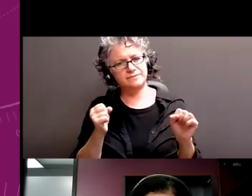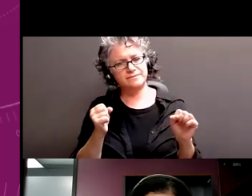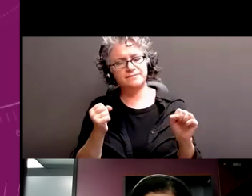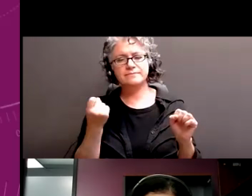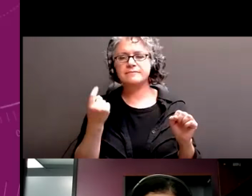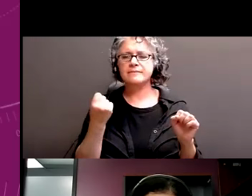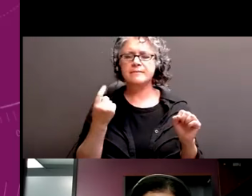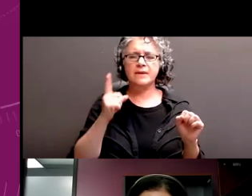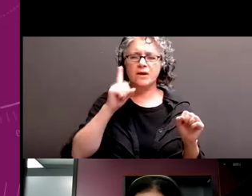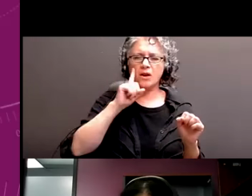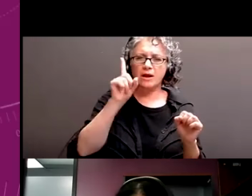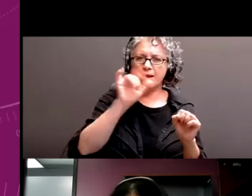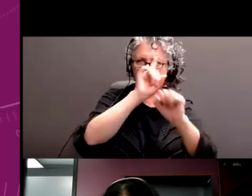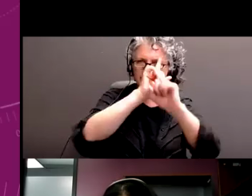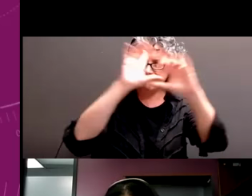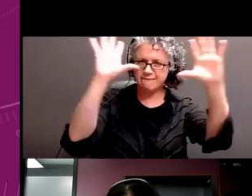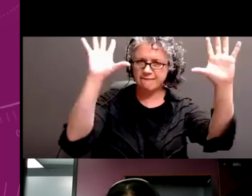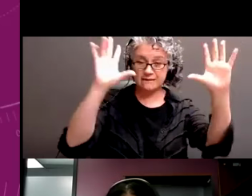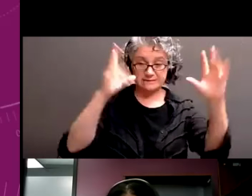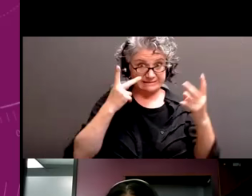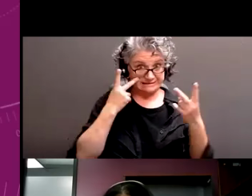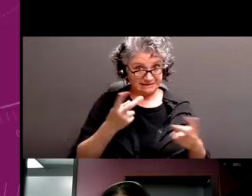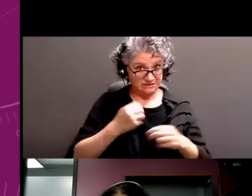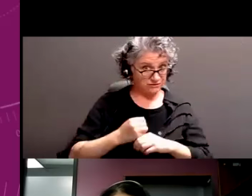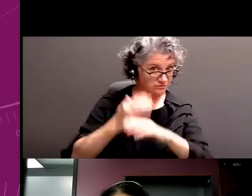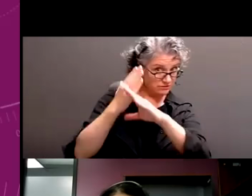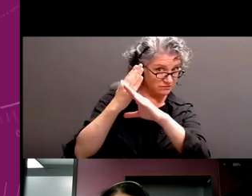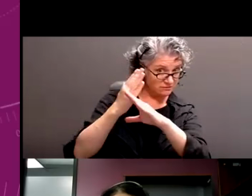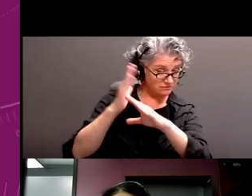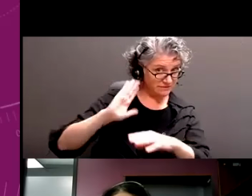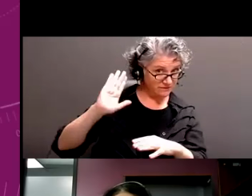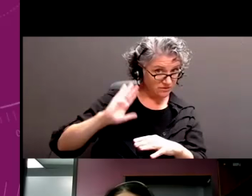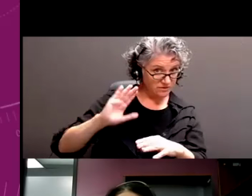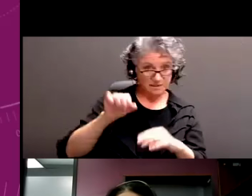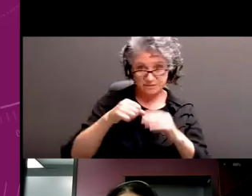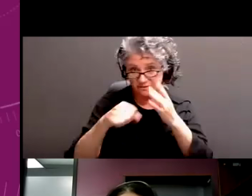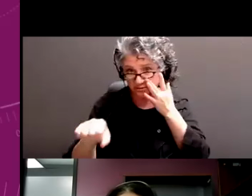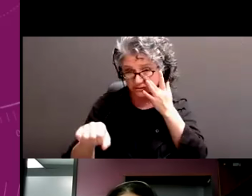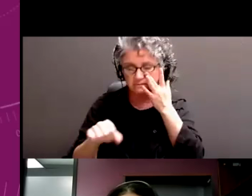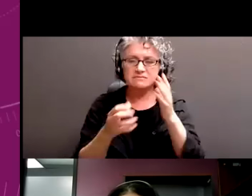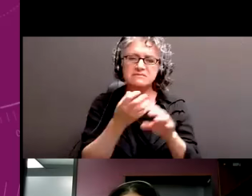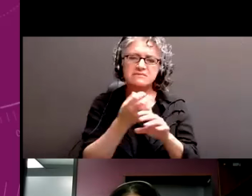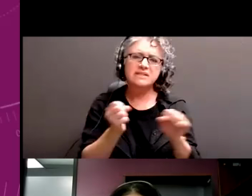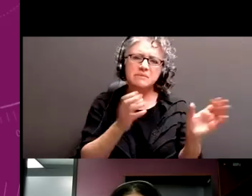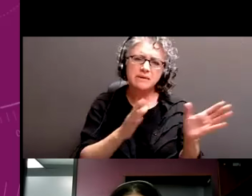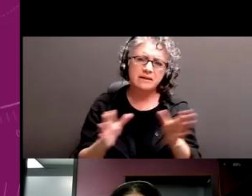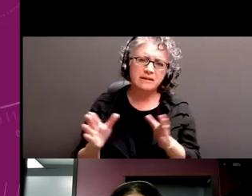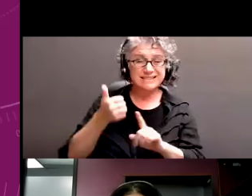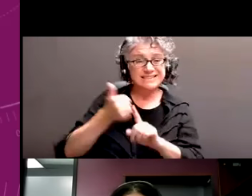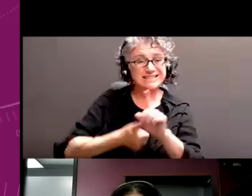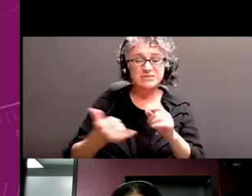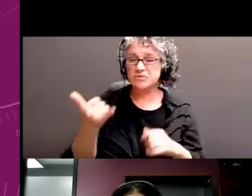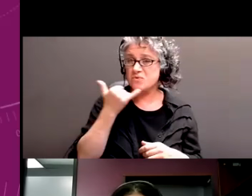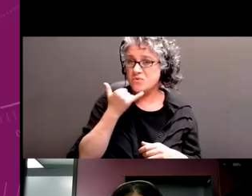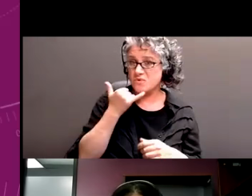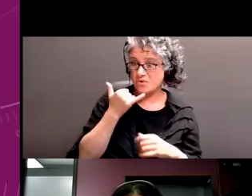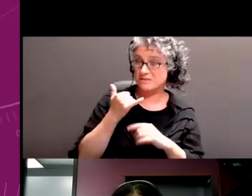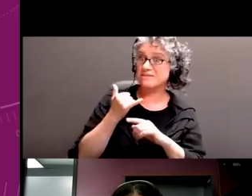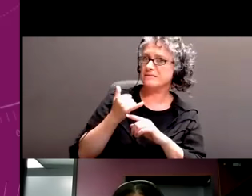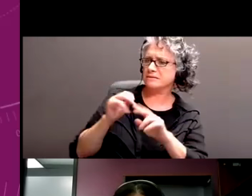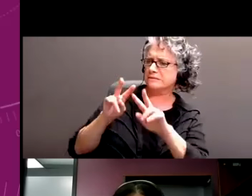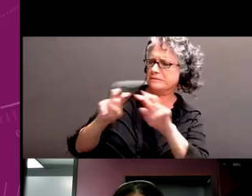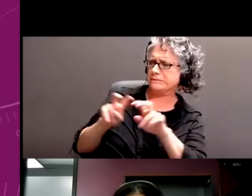what does that look like? Have you stayed in a shelter before? And do a little bit of safety planning about, like, so each phone calls that we get, we try to do as much safety